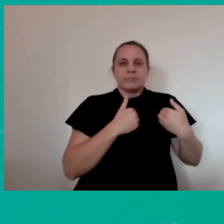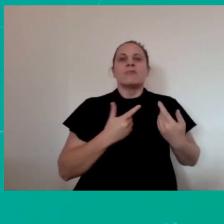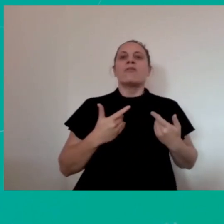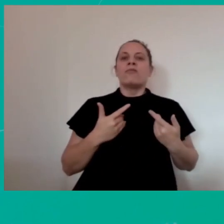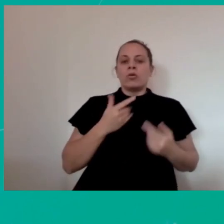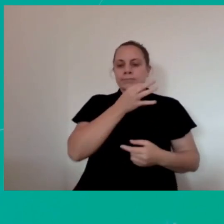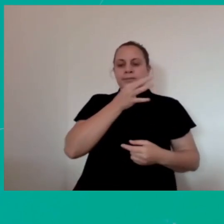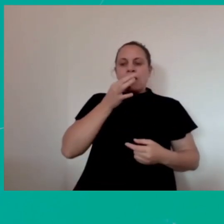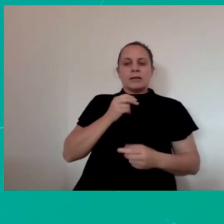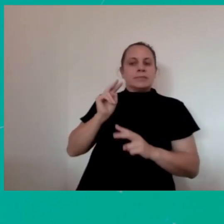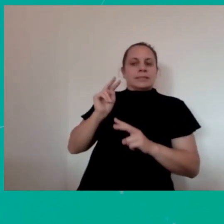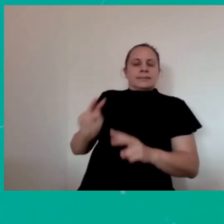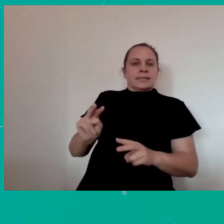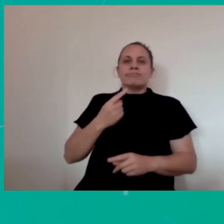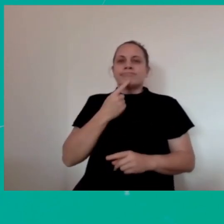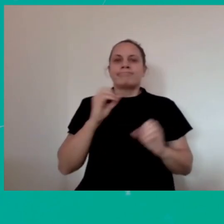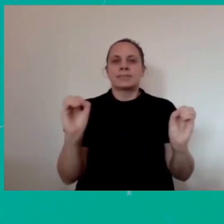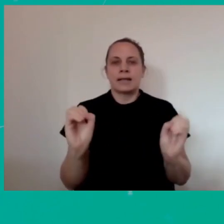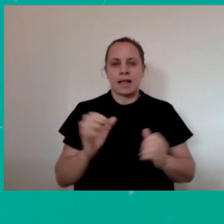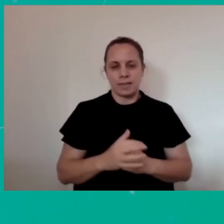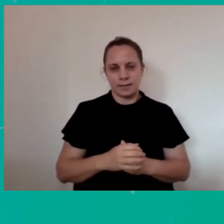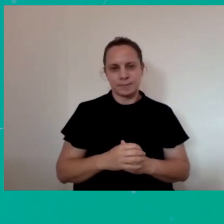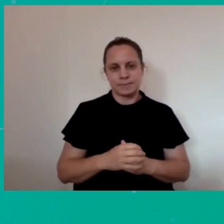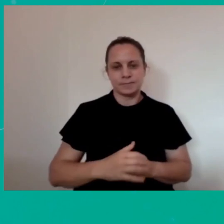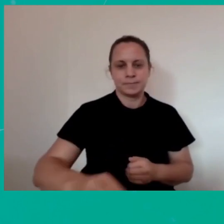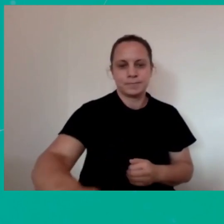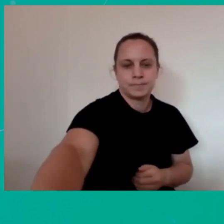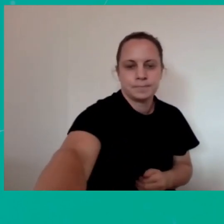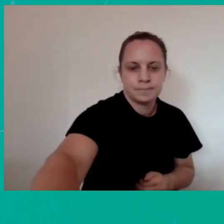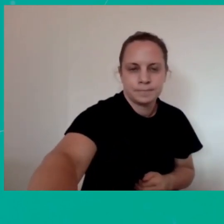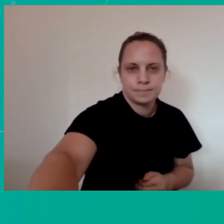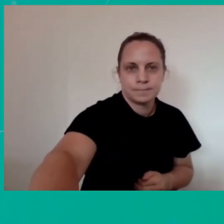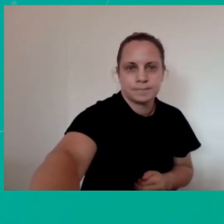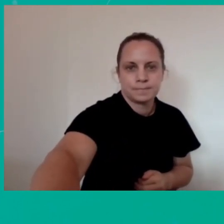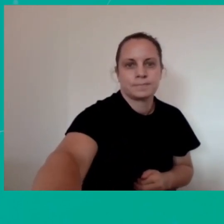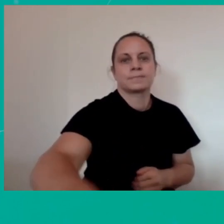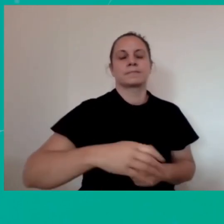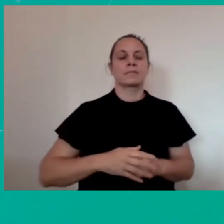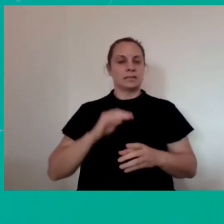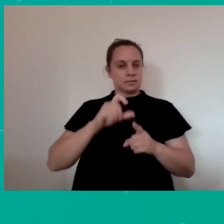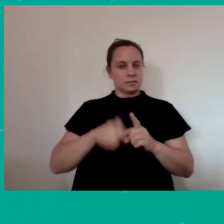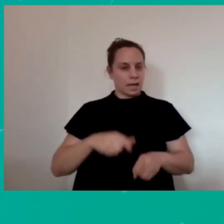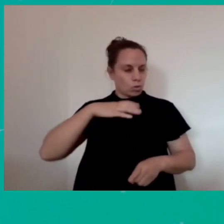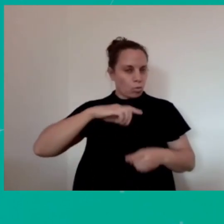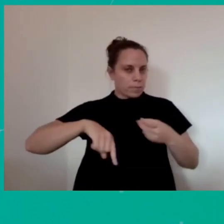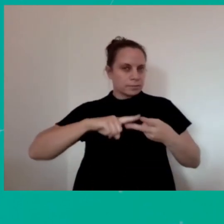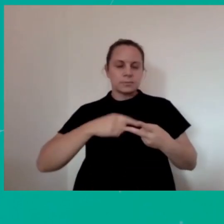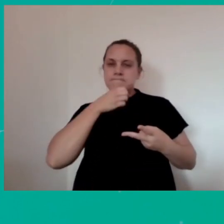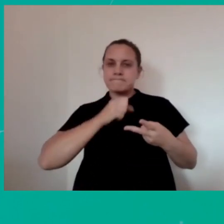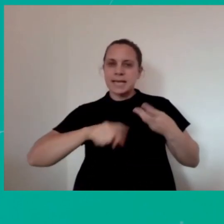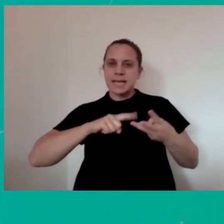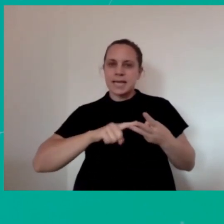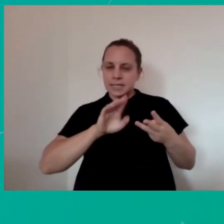We haven't heard about the violence and abuse experienced by disabled women, men, and children in